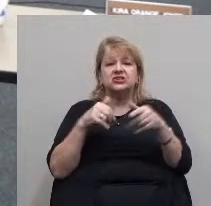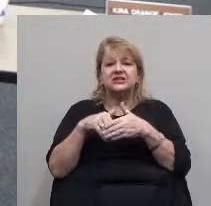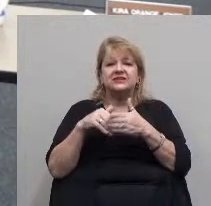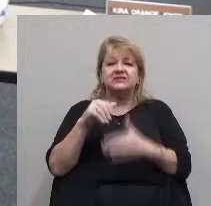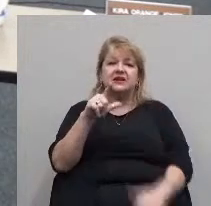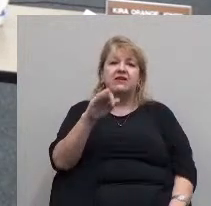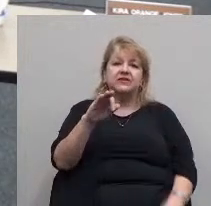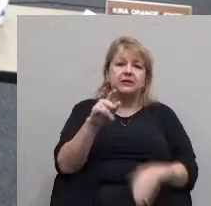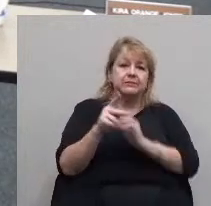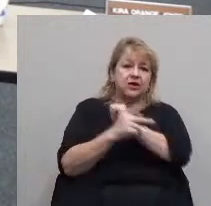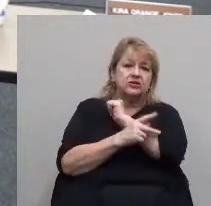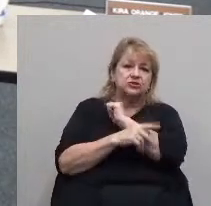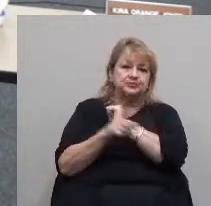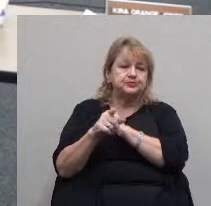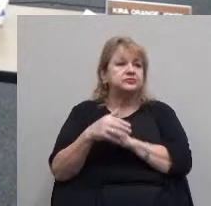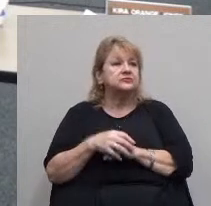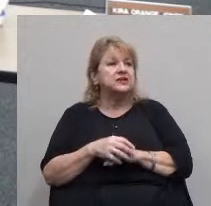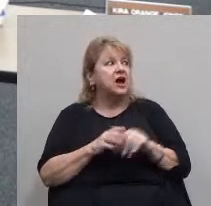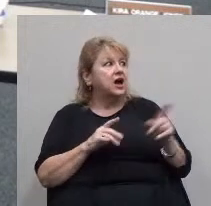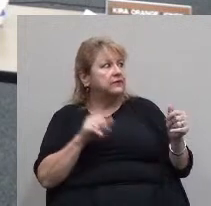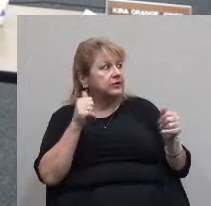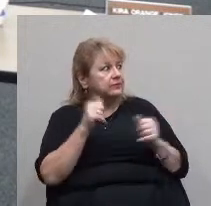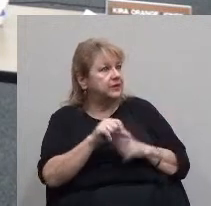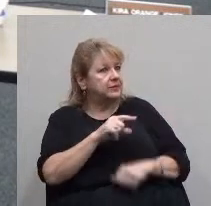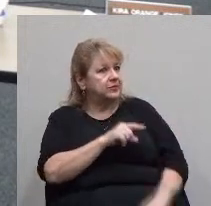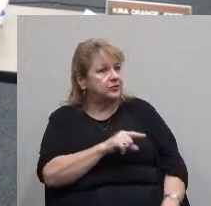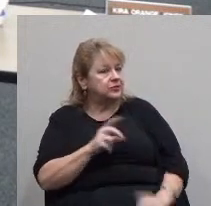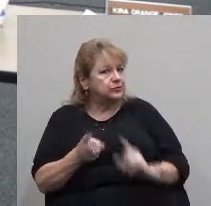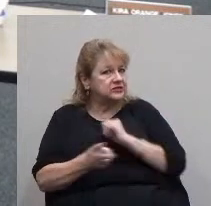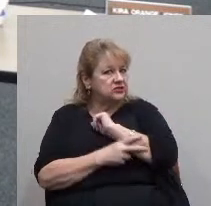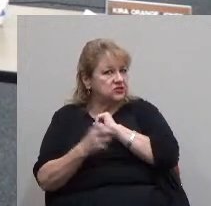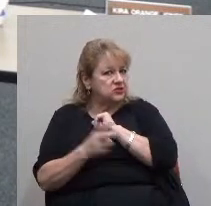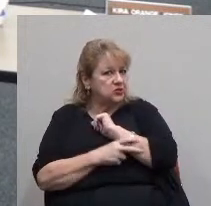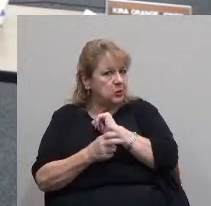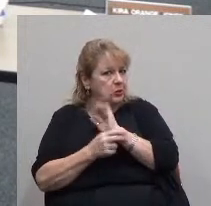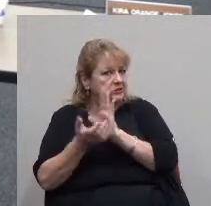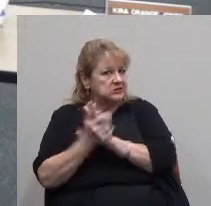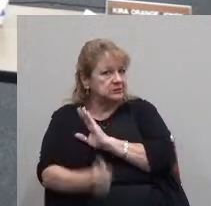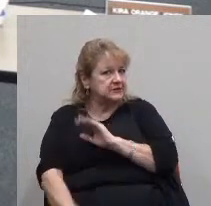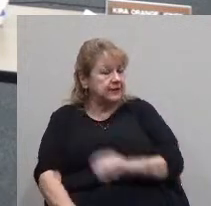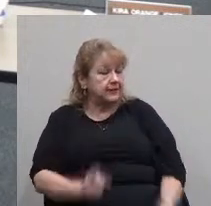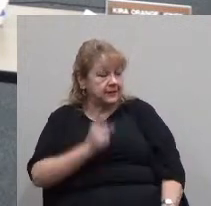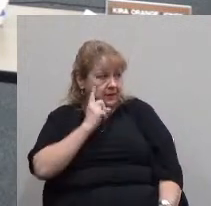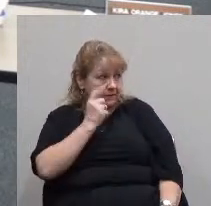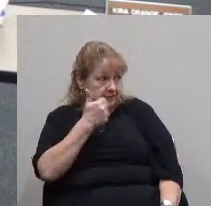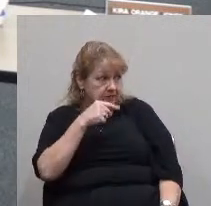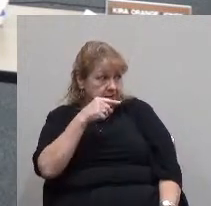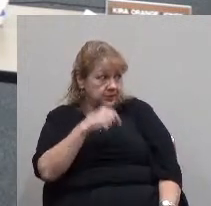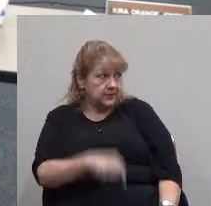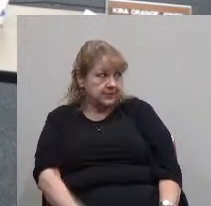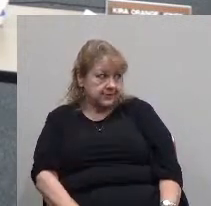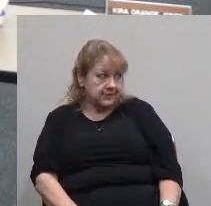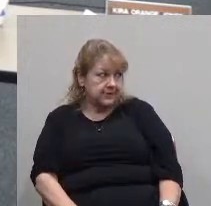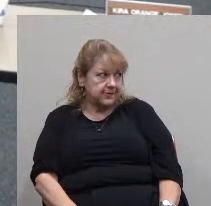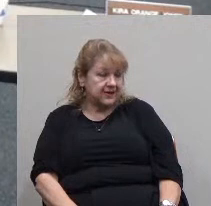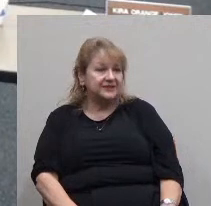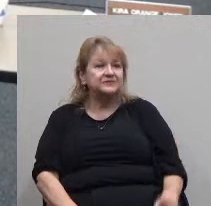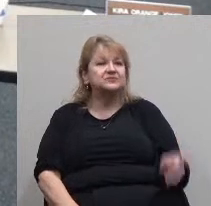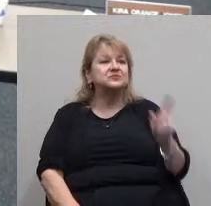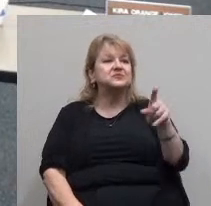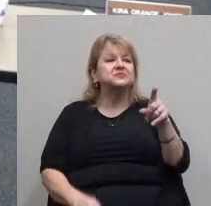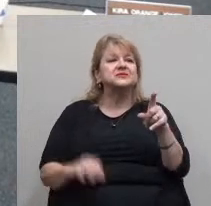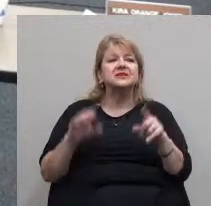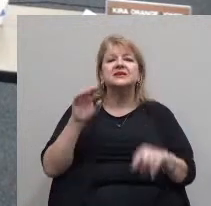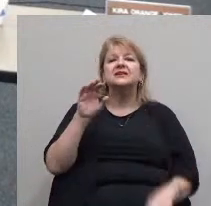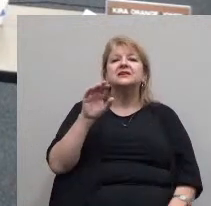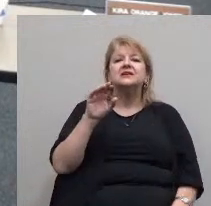there. oh, yeah, remember you stealing some talent, okay. Yes. Okay, you know, I have some of the